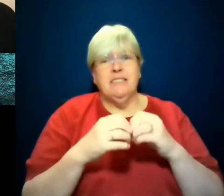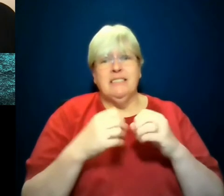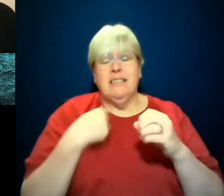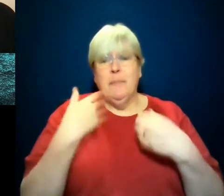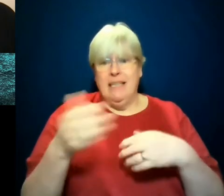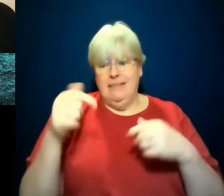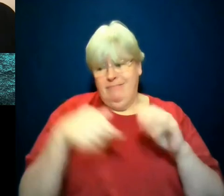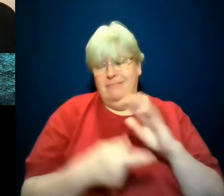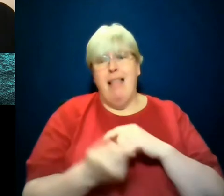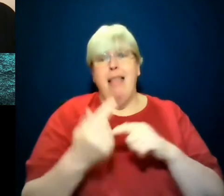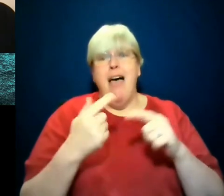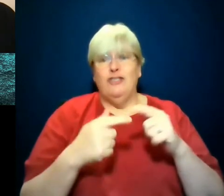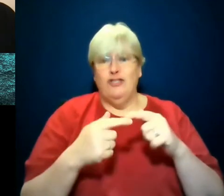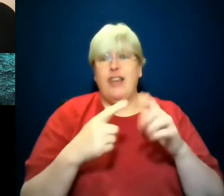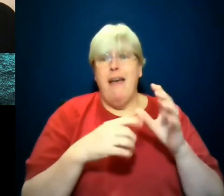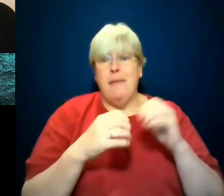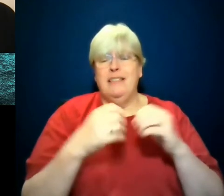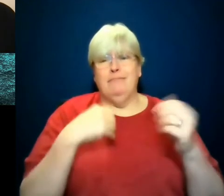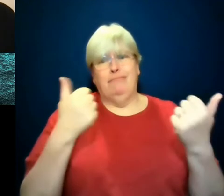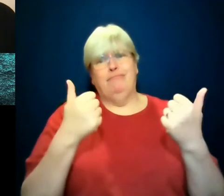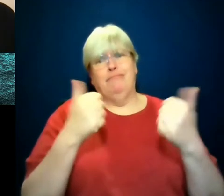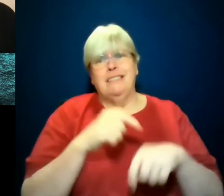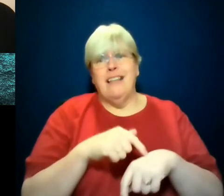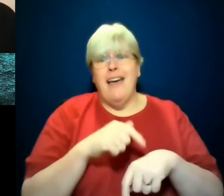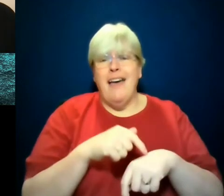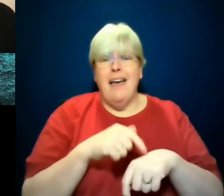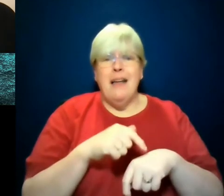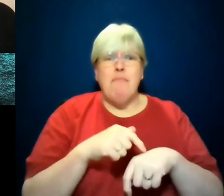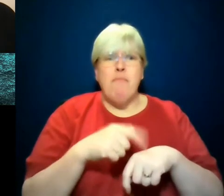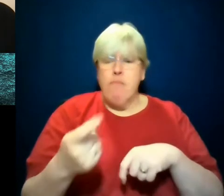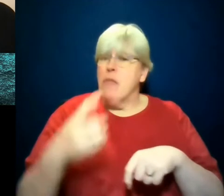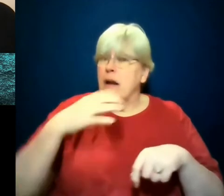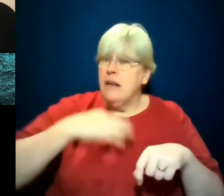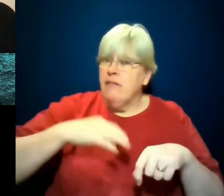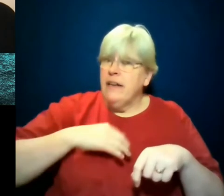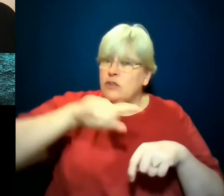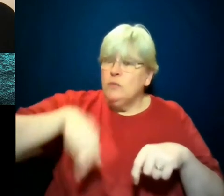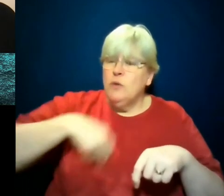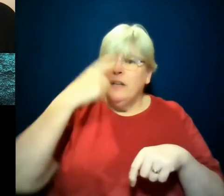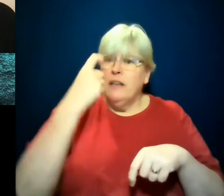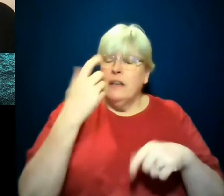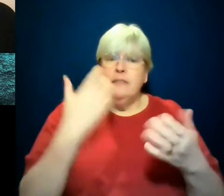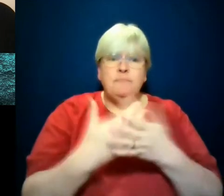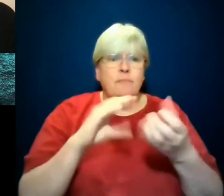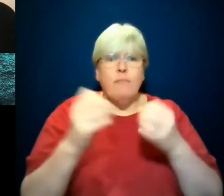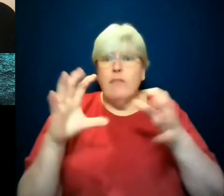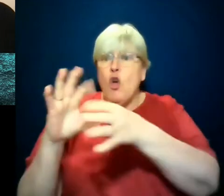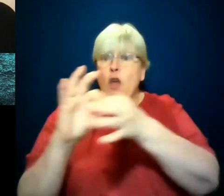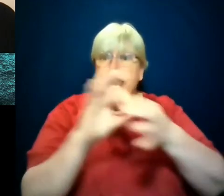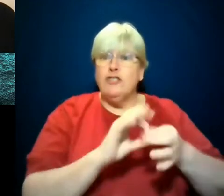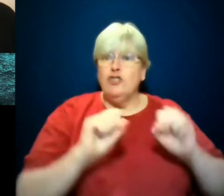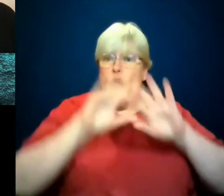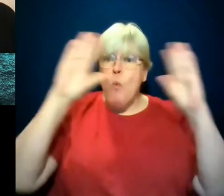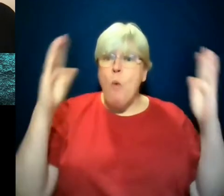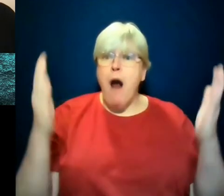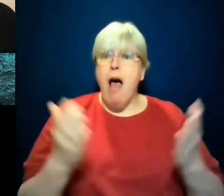a brilliant time. But one of the advantages is that we can make connections across the world and we are so